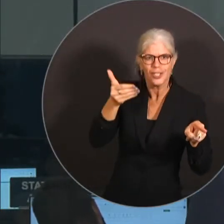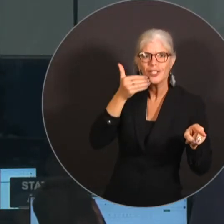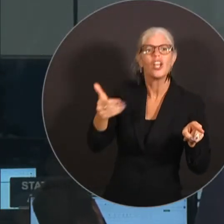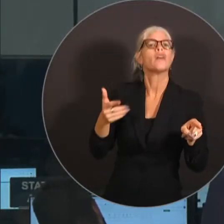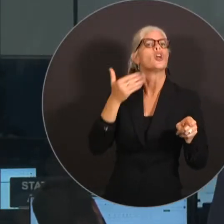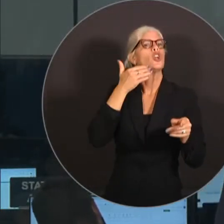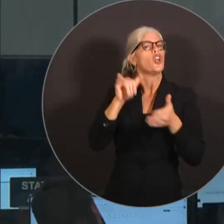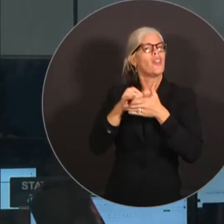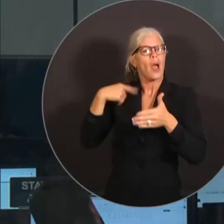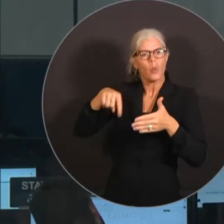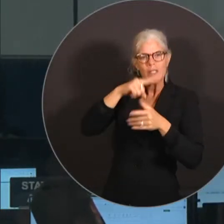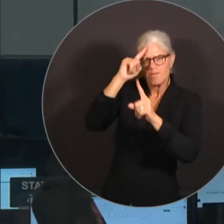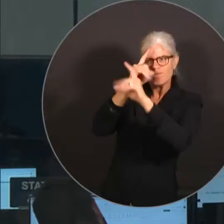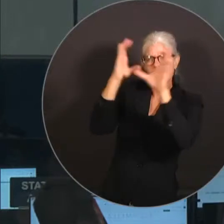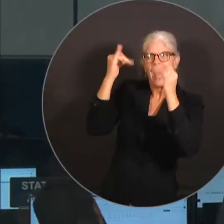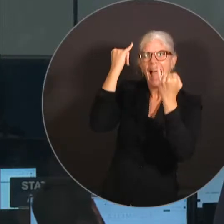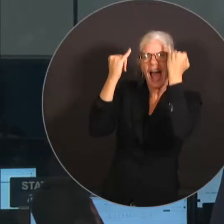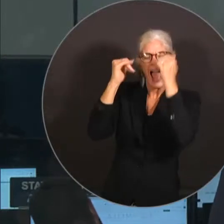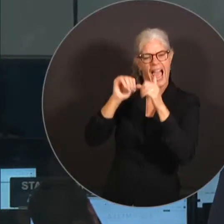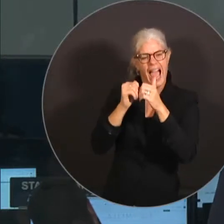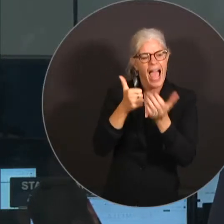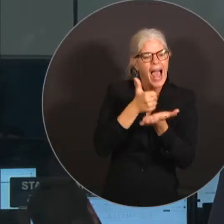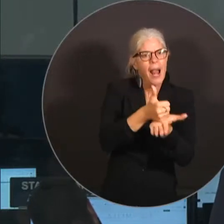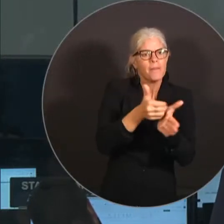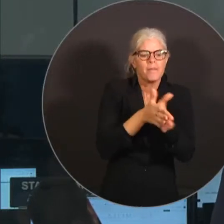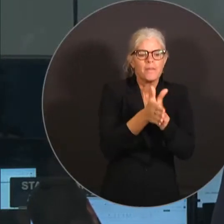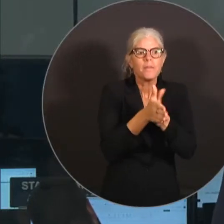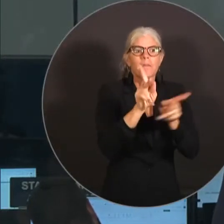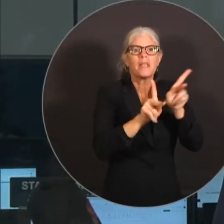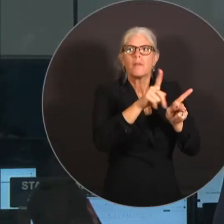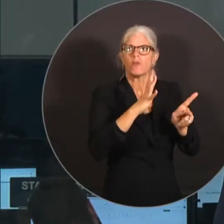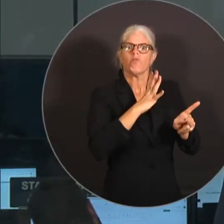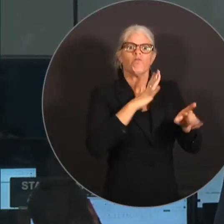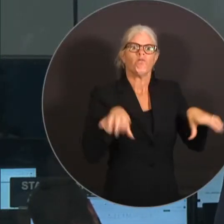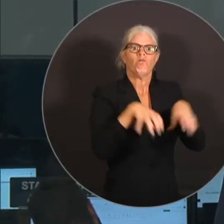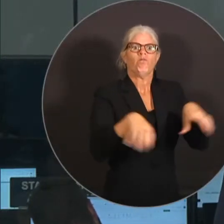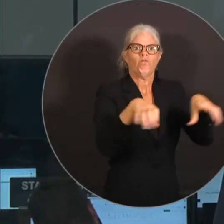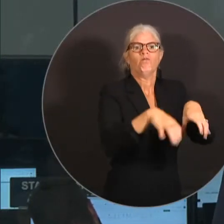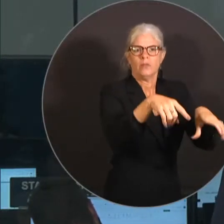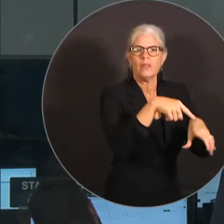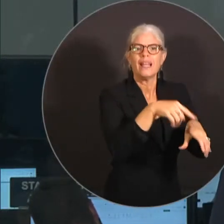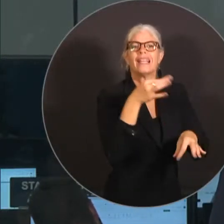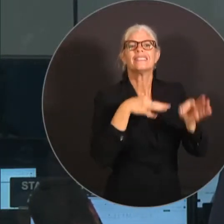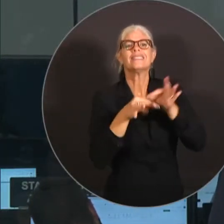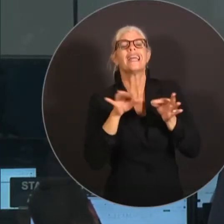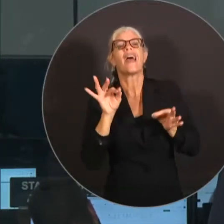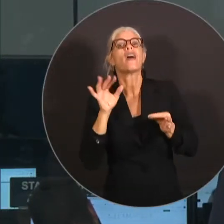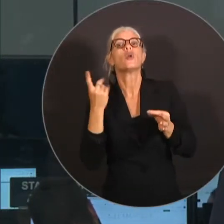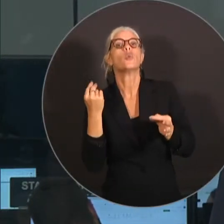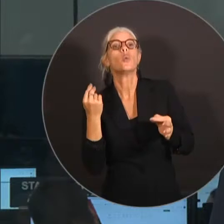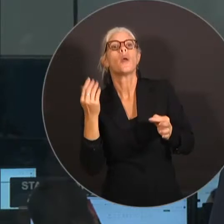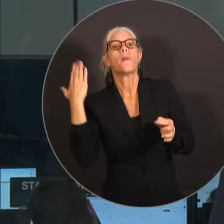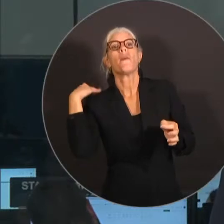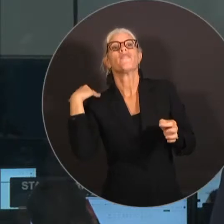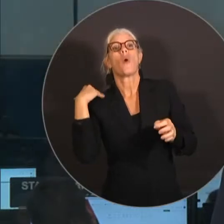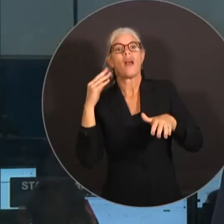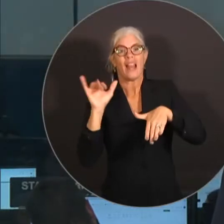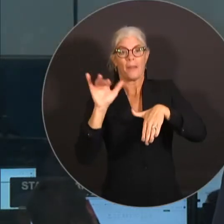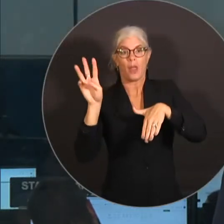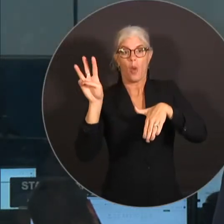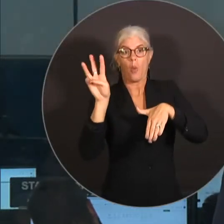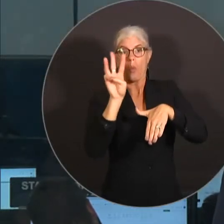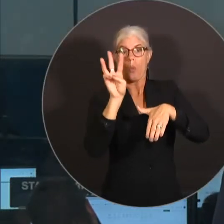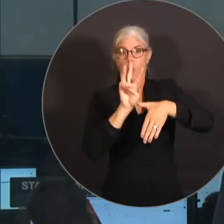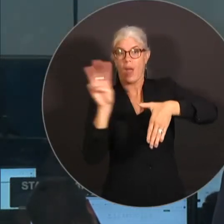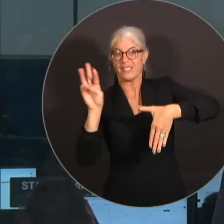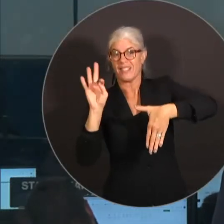for individuals to come here. Maybe, again, incentivizing people from maybe west of the Mississippi, west of the Ohio River, so